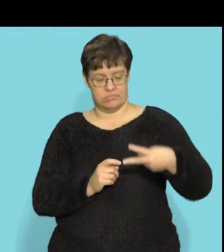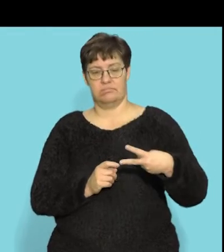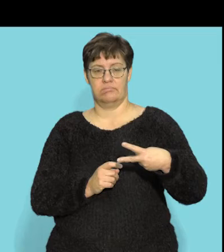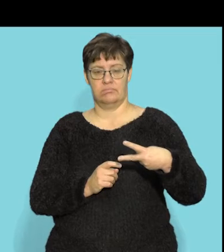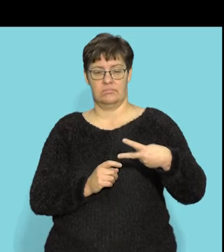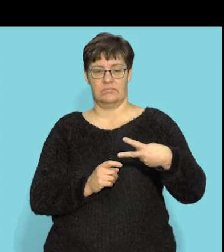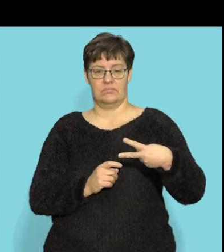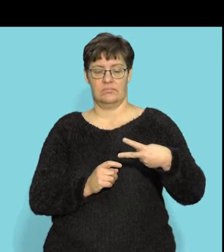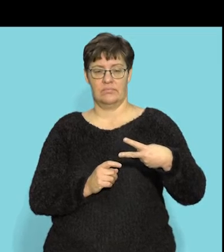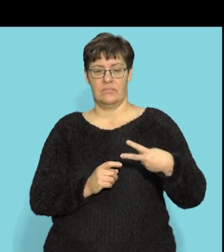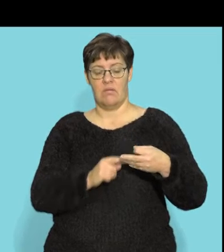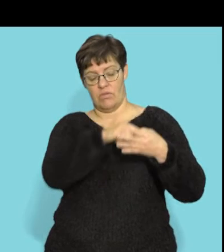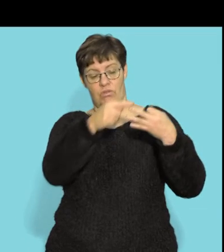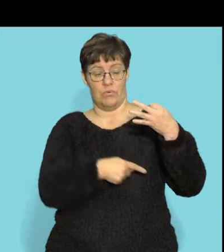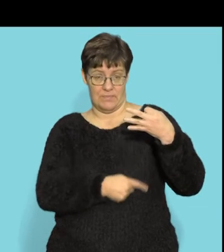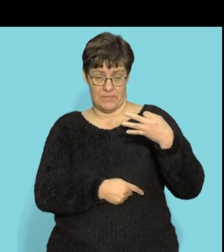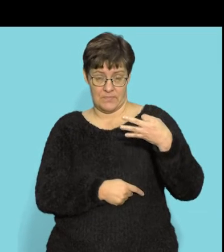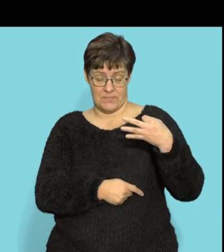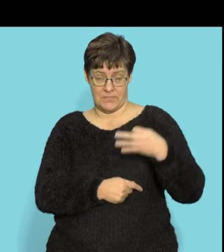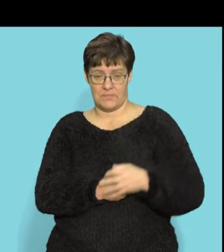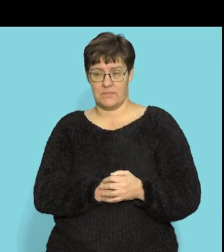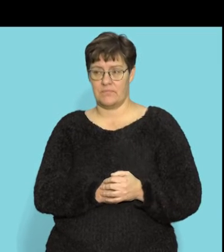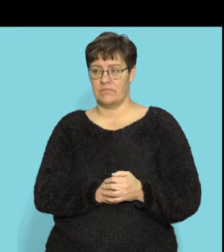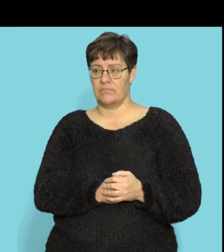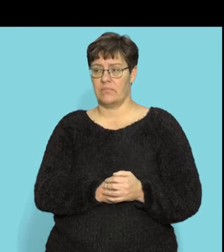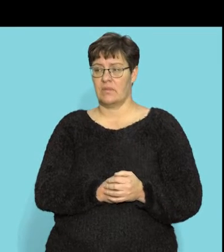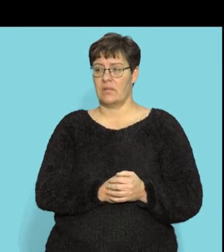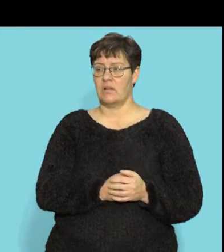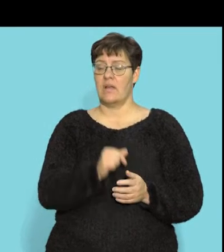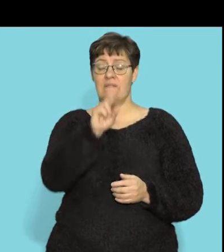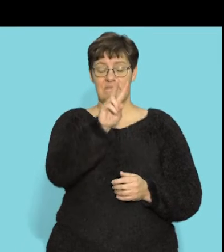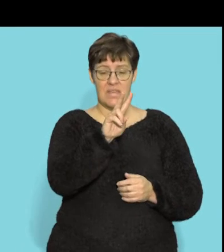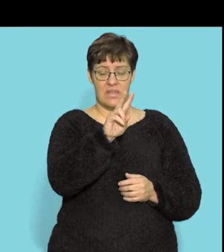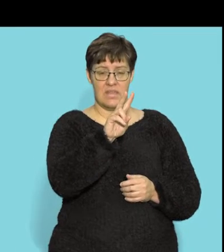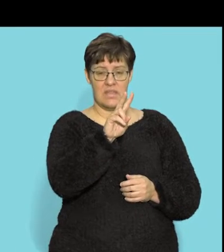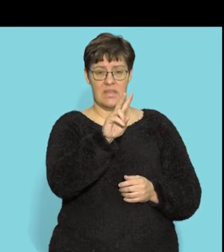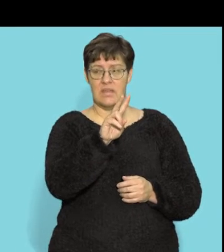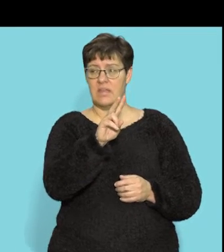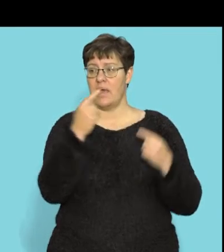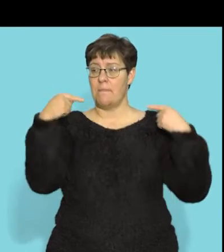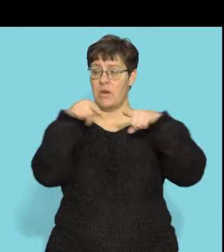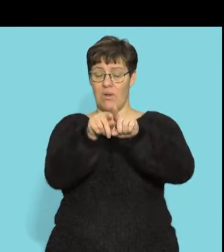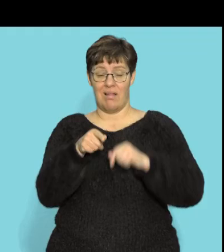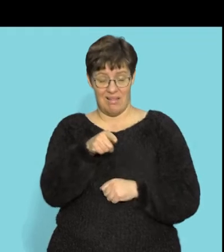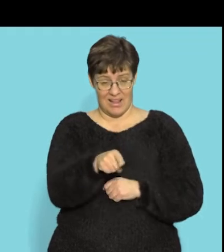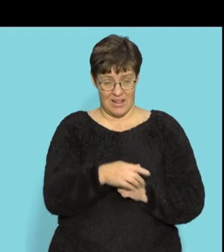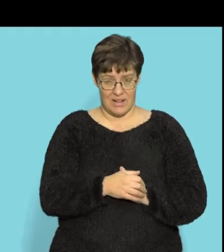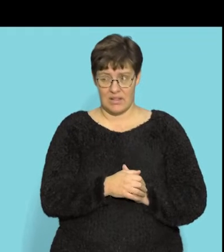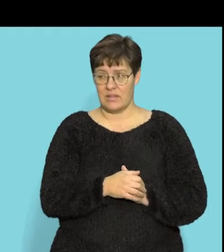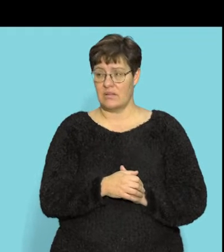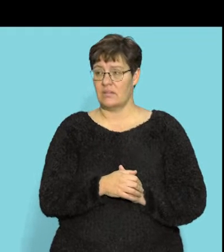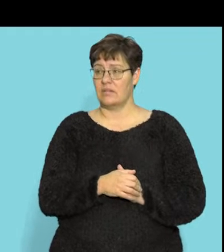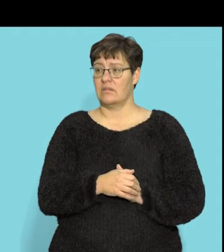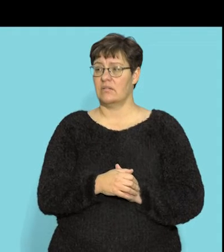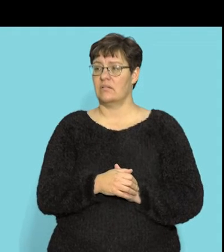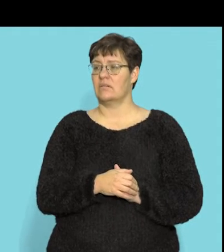divided across the 3. So in other words, this V parallel, if we can add a V parallel here, okay,